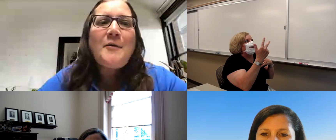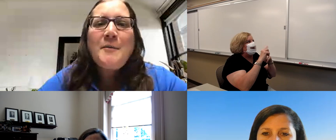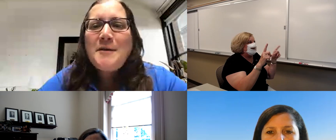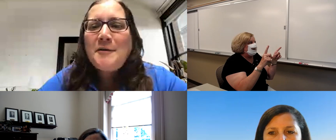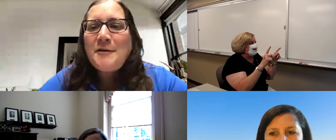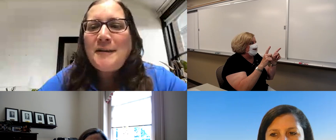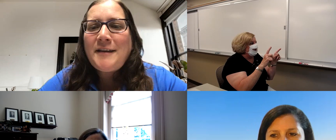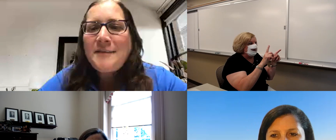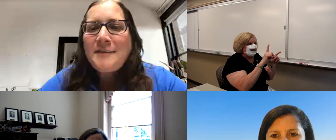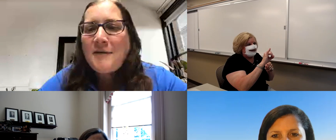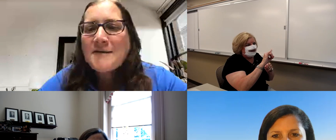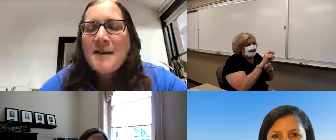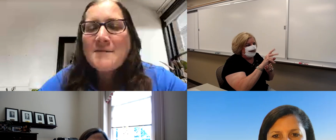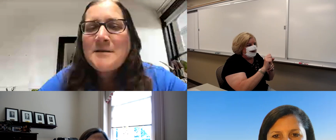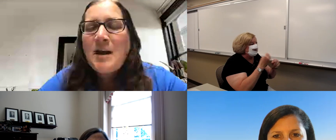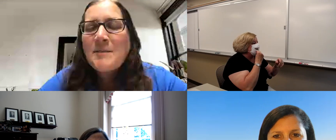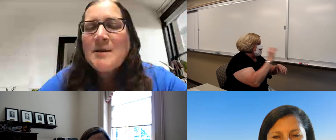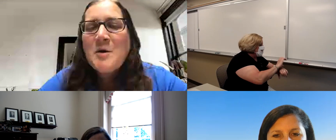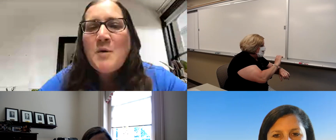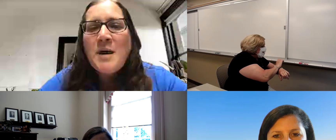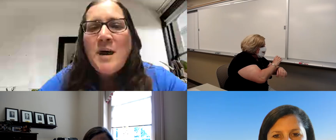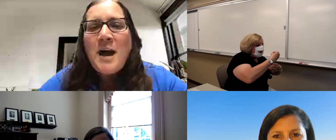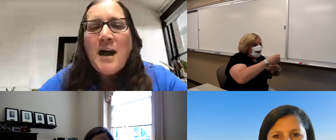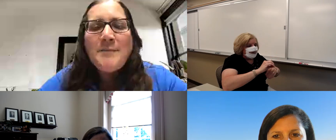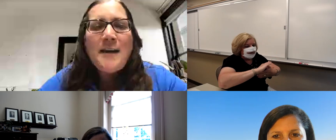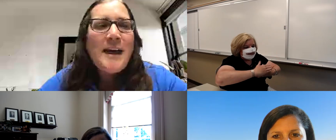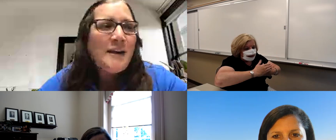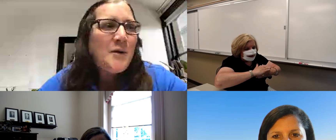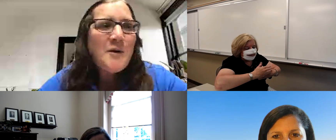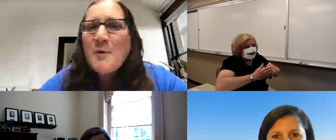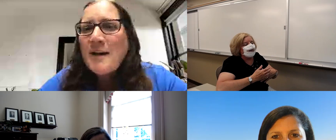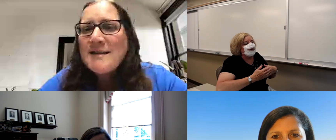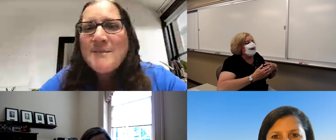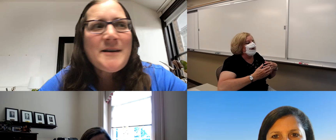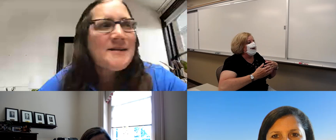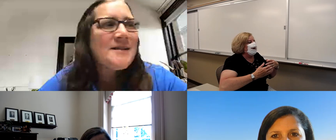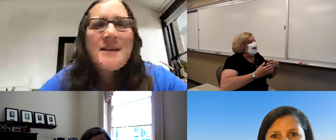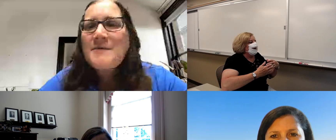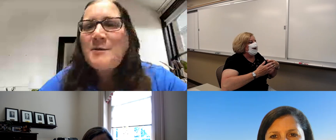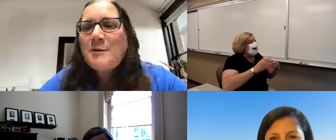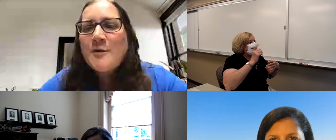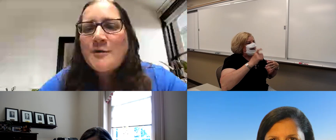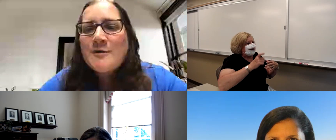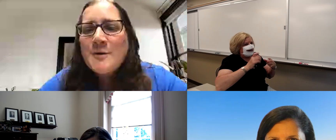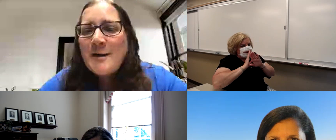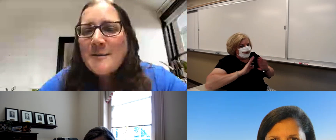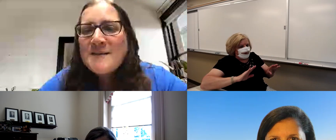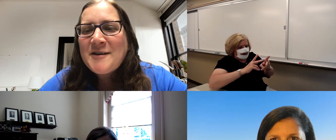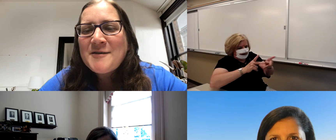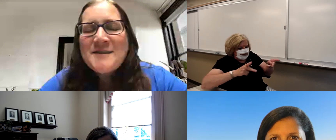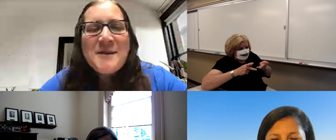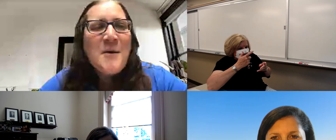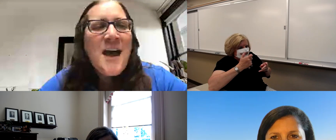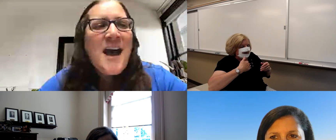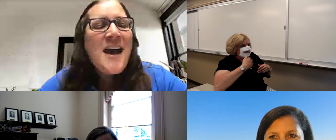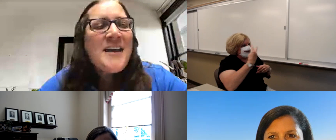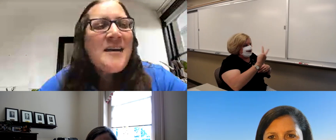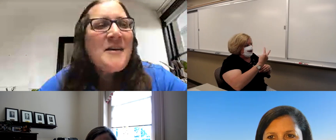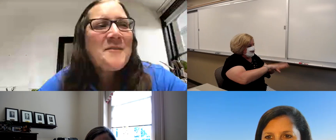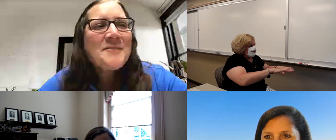devices, my home computer, then my office laptop. And so I had to go to a quiet space because I have two little girls running around upstairs.